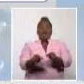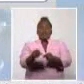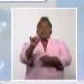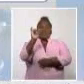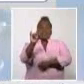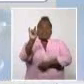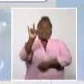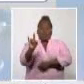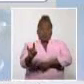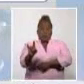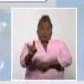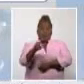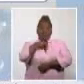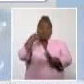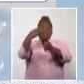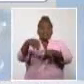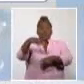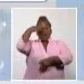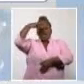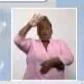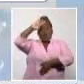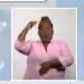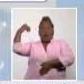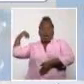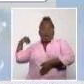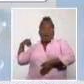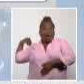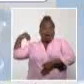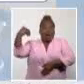1,668 patients diagnosed with the disease,